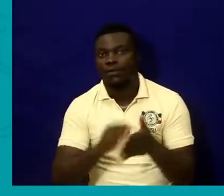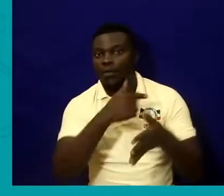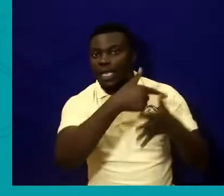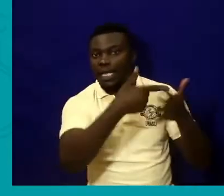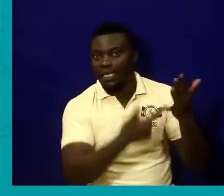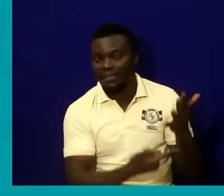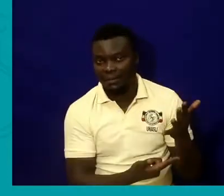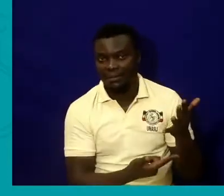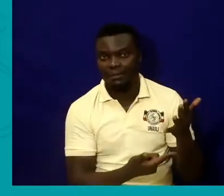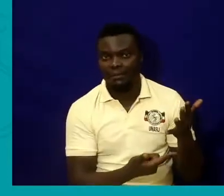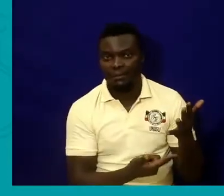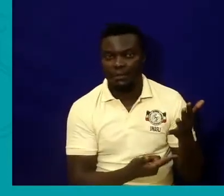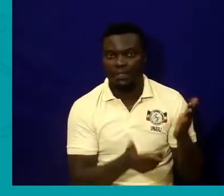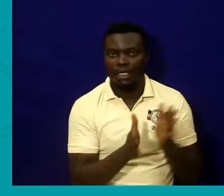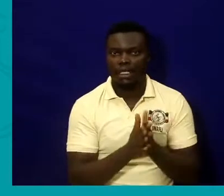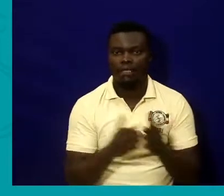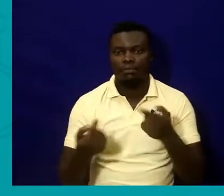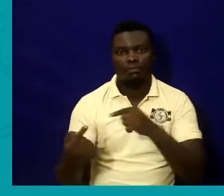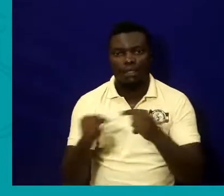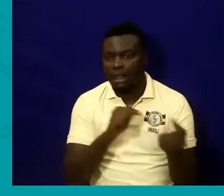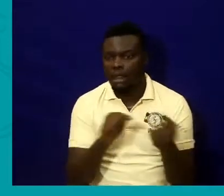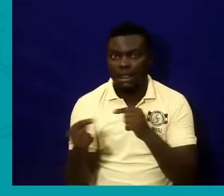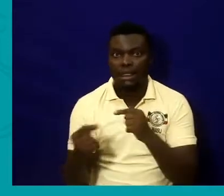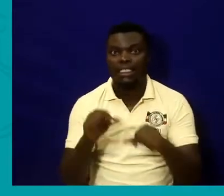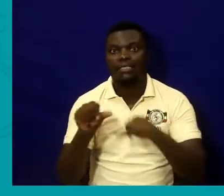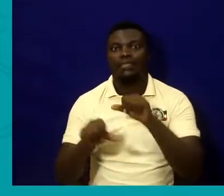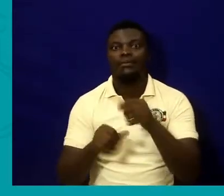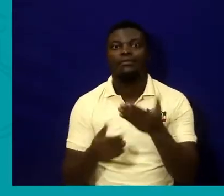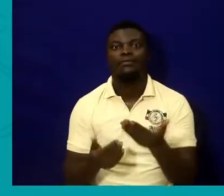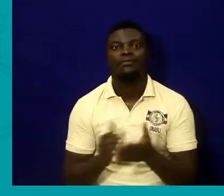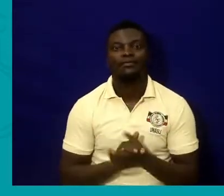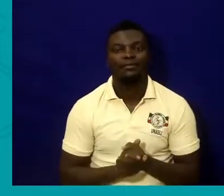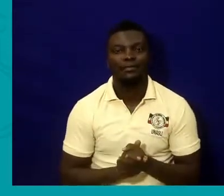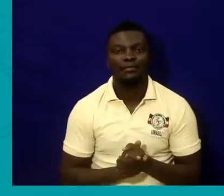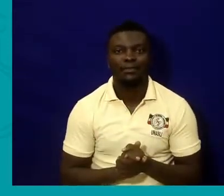for the elements that we talk about,